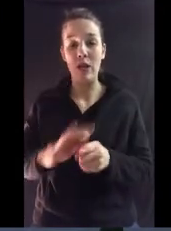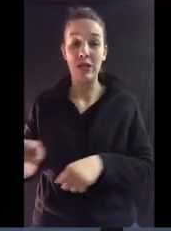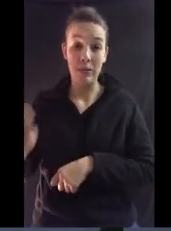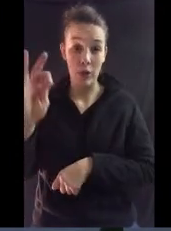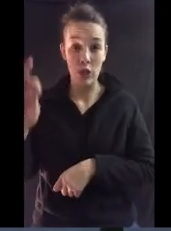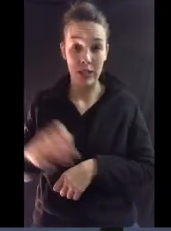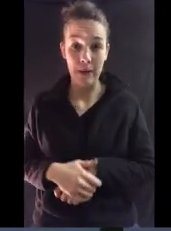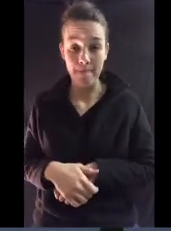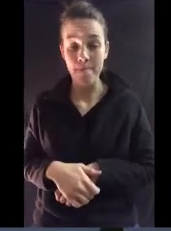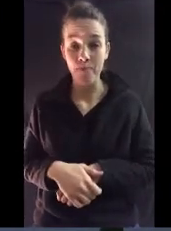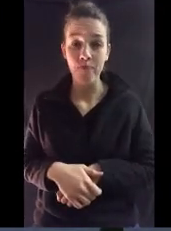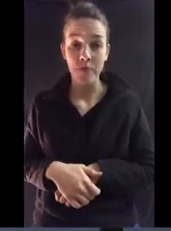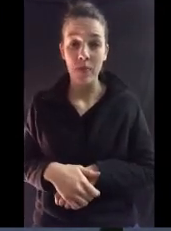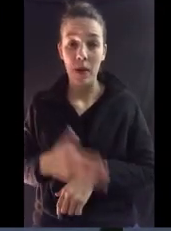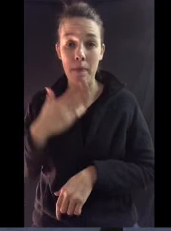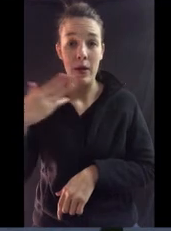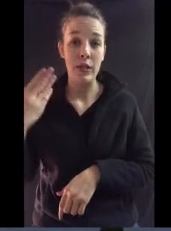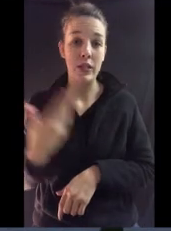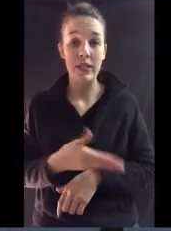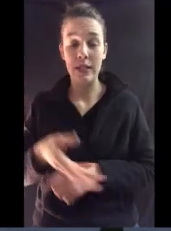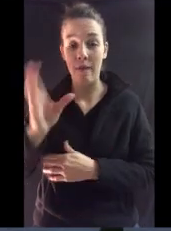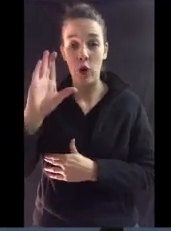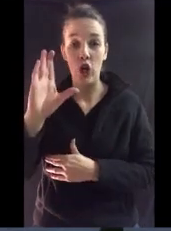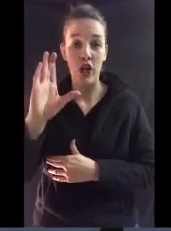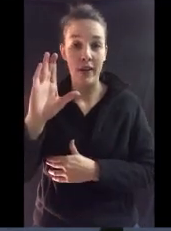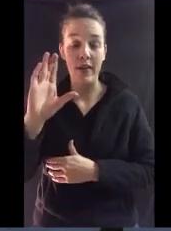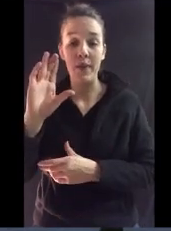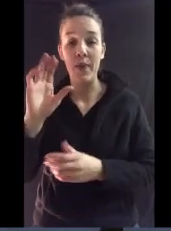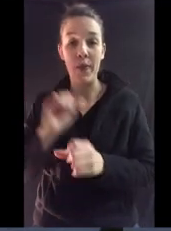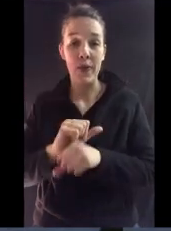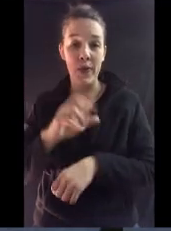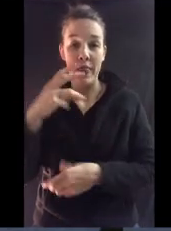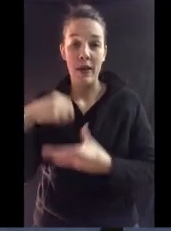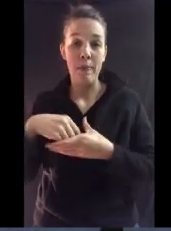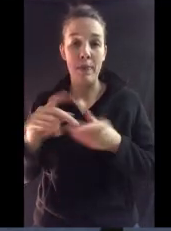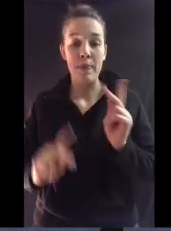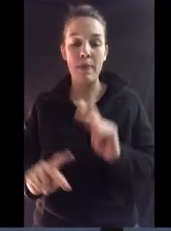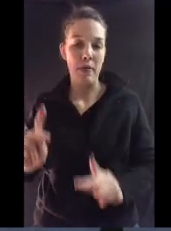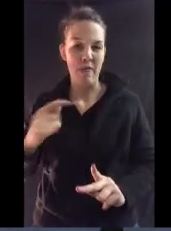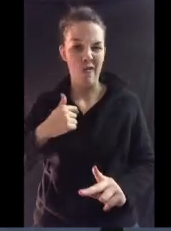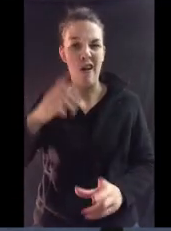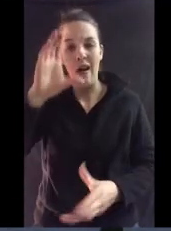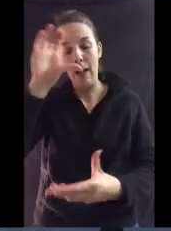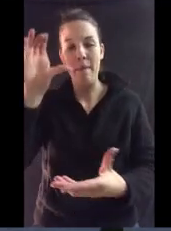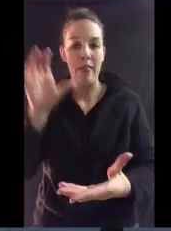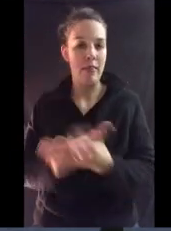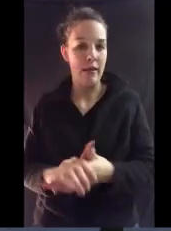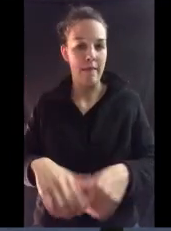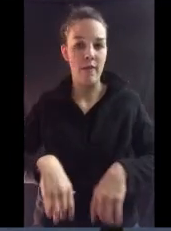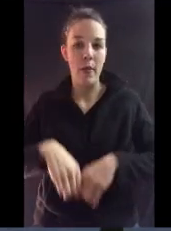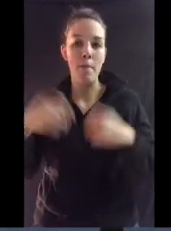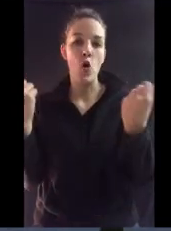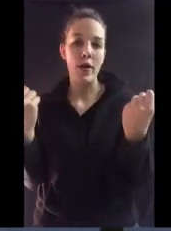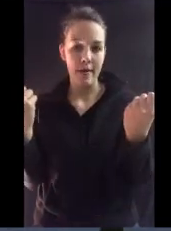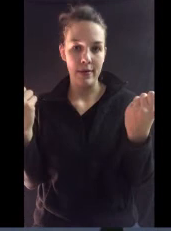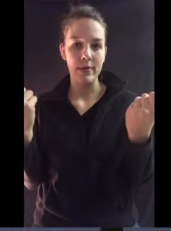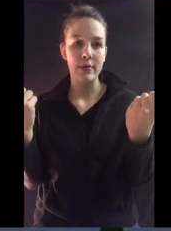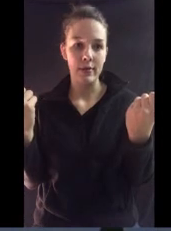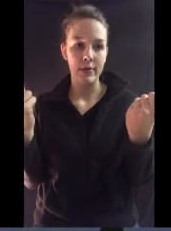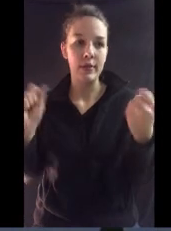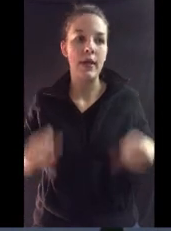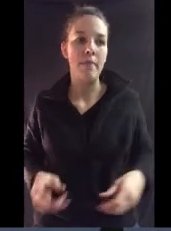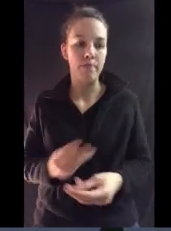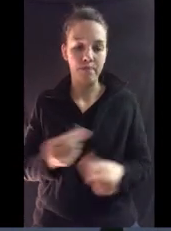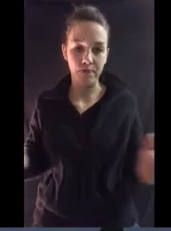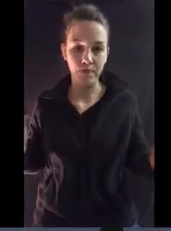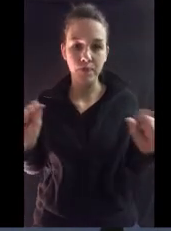and freedom for their spirits. By the goodness of God at work within people, I believe that